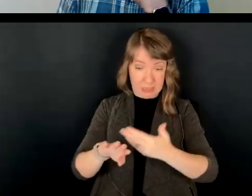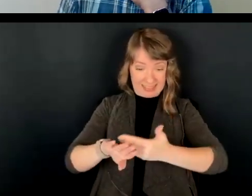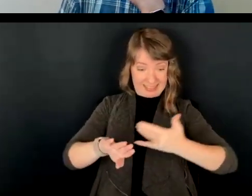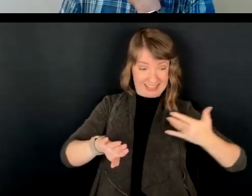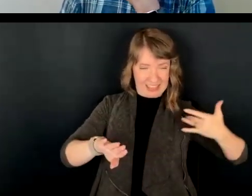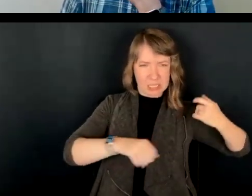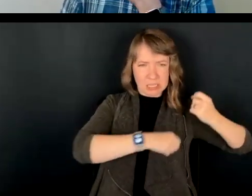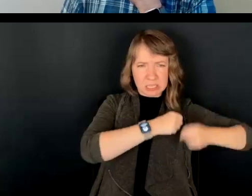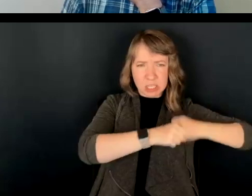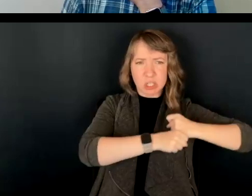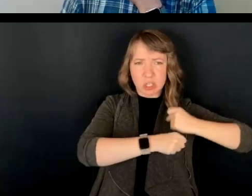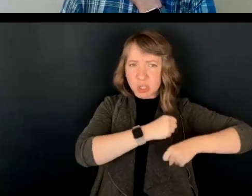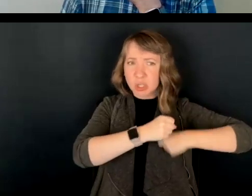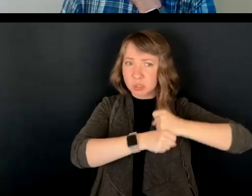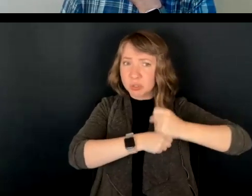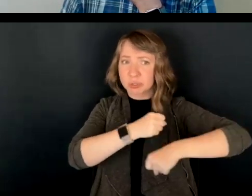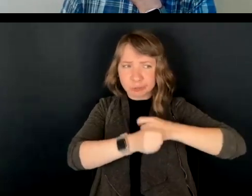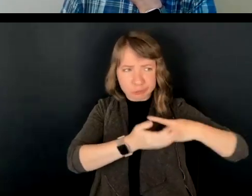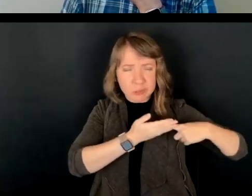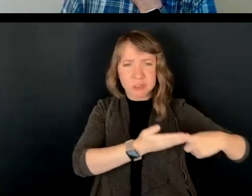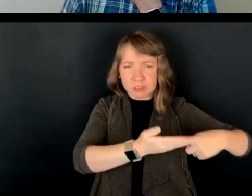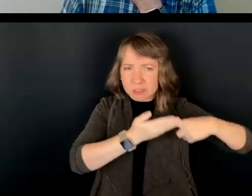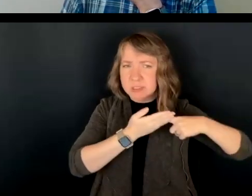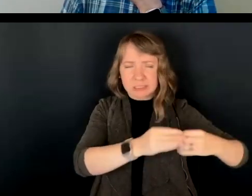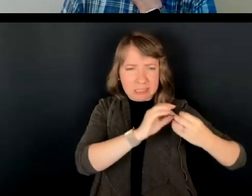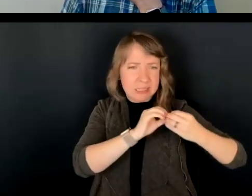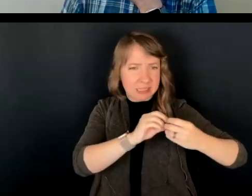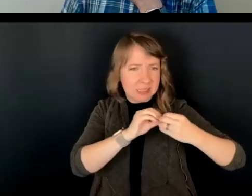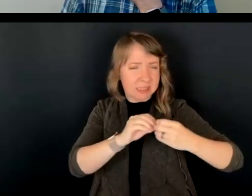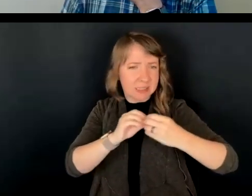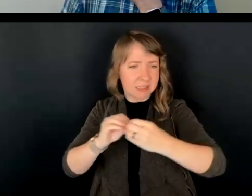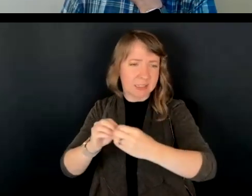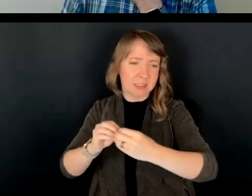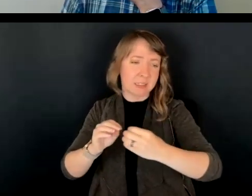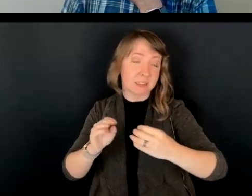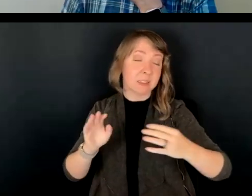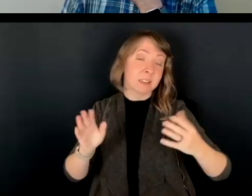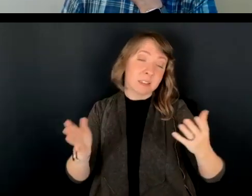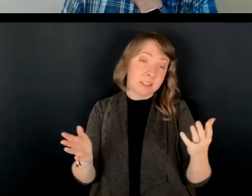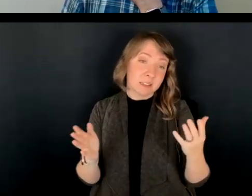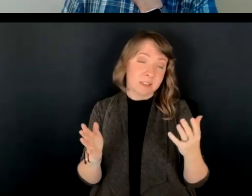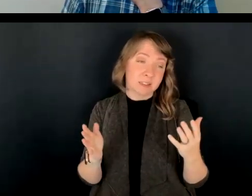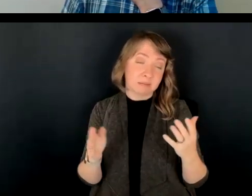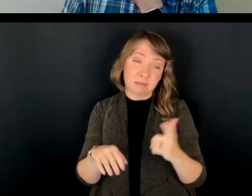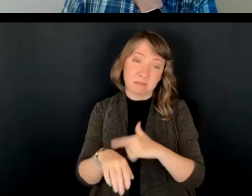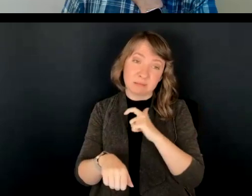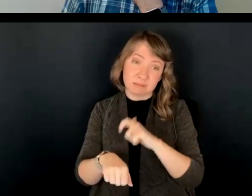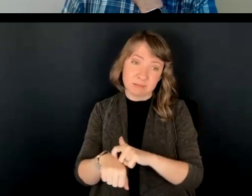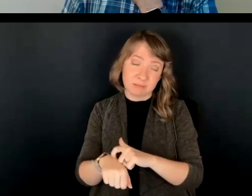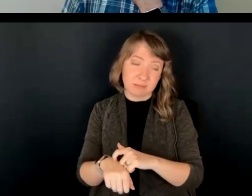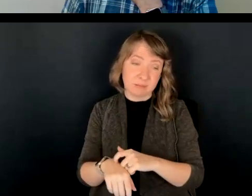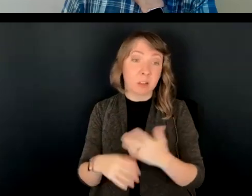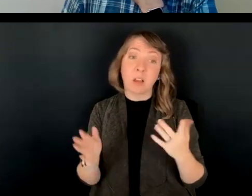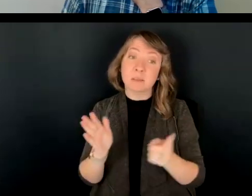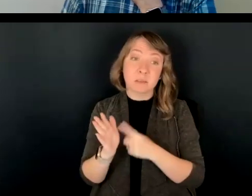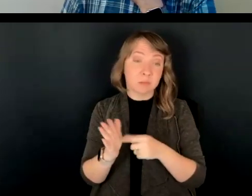years easily, and yet also a reality that we're sometimes confronted by is changes in